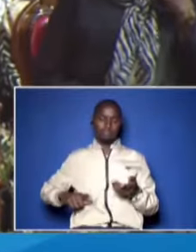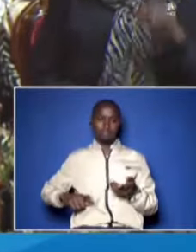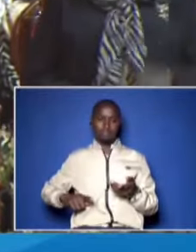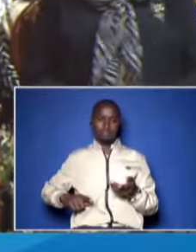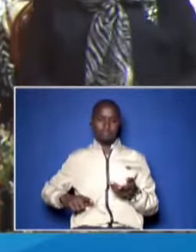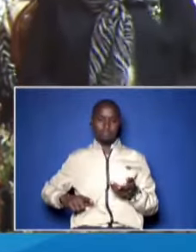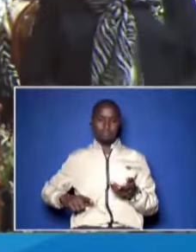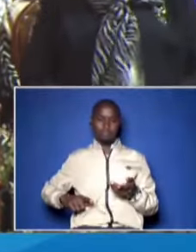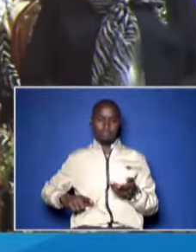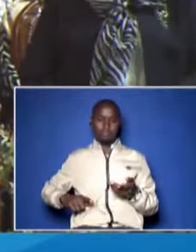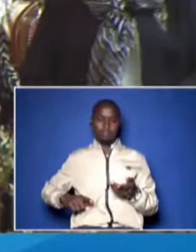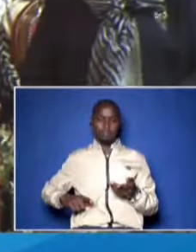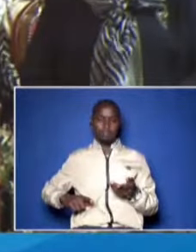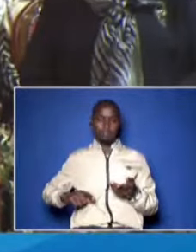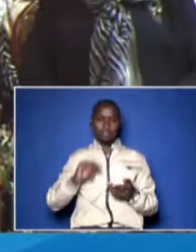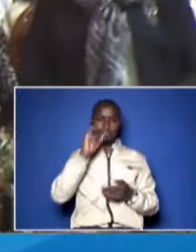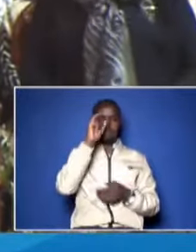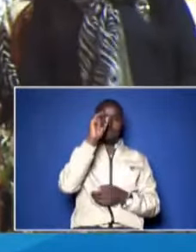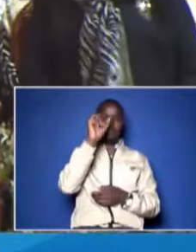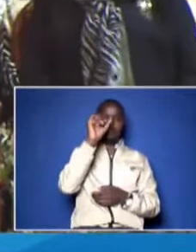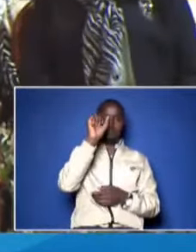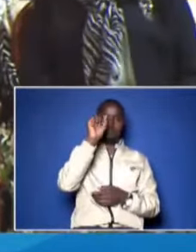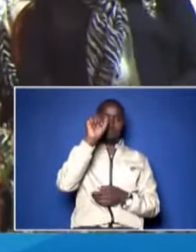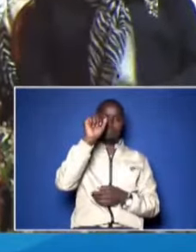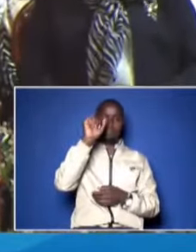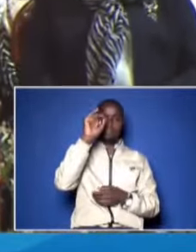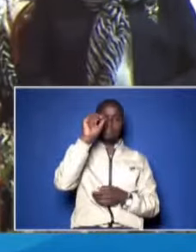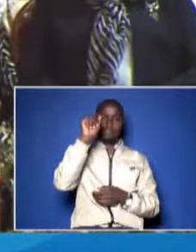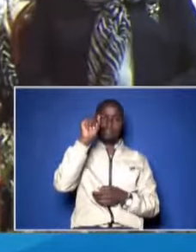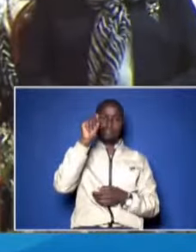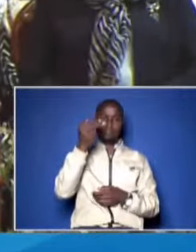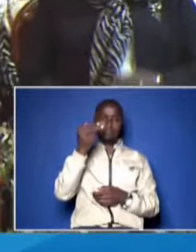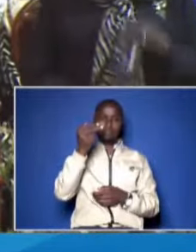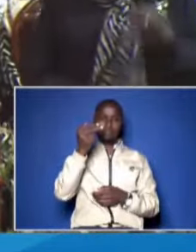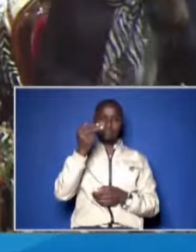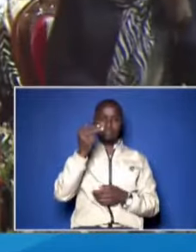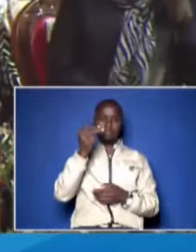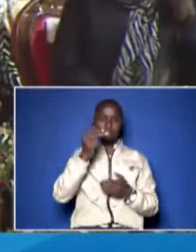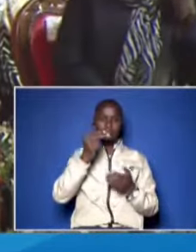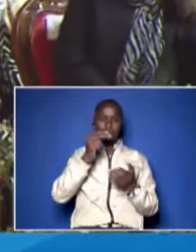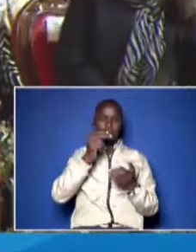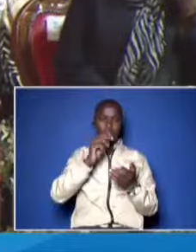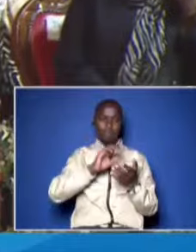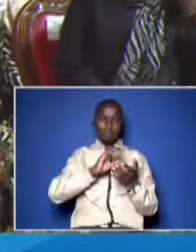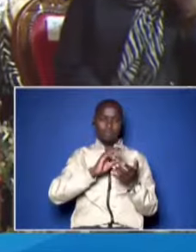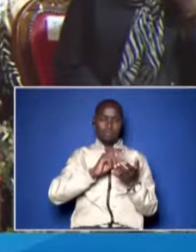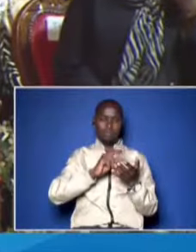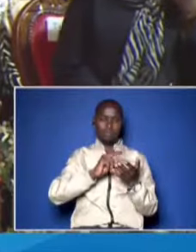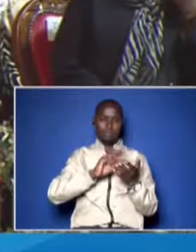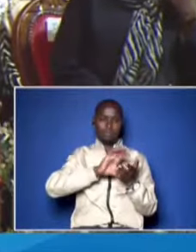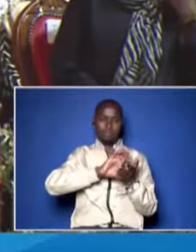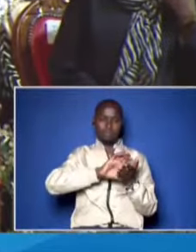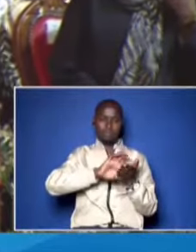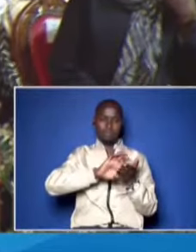shom Isaiah 2 or the way we call